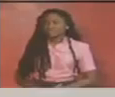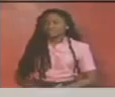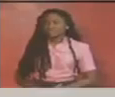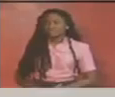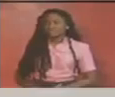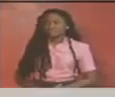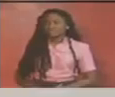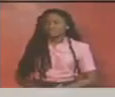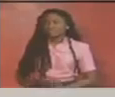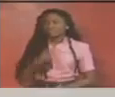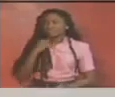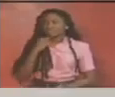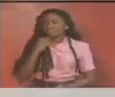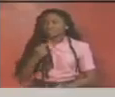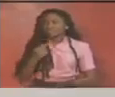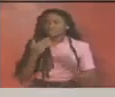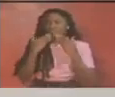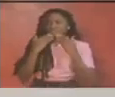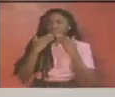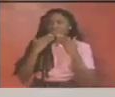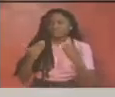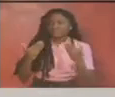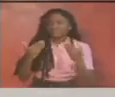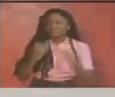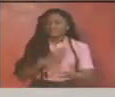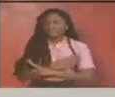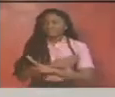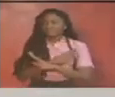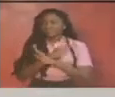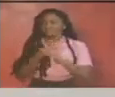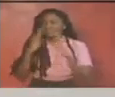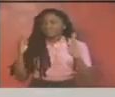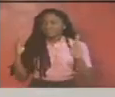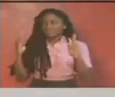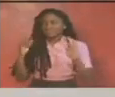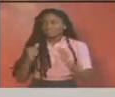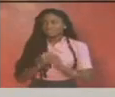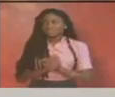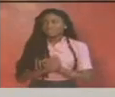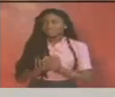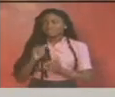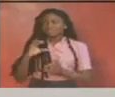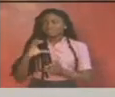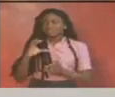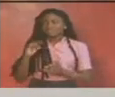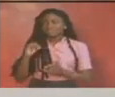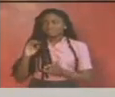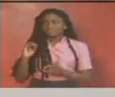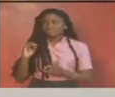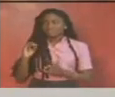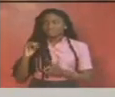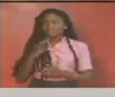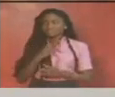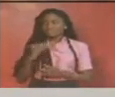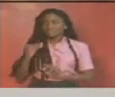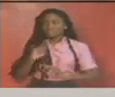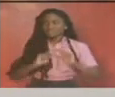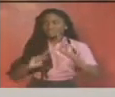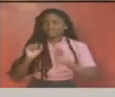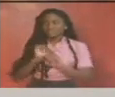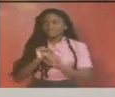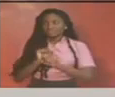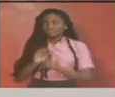Thank you, Ms. Alcantara. Good morning, Dr. Roshan Parasram, Dr. Kadeen Suknanan, members of the